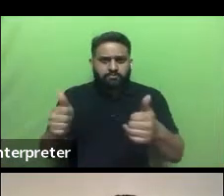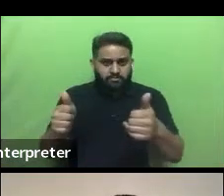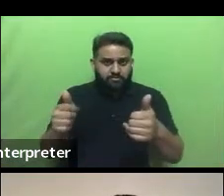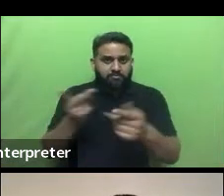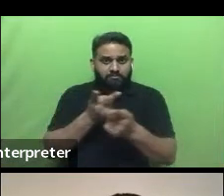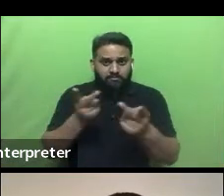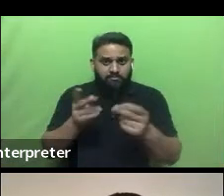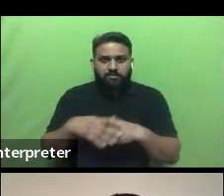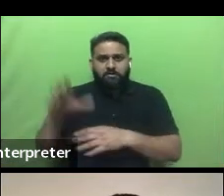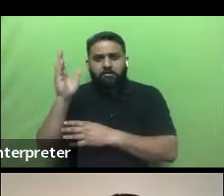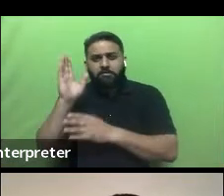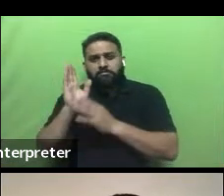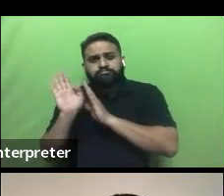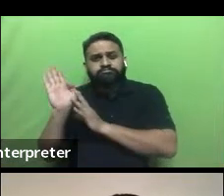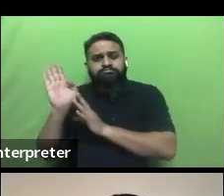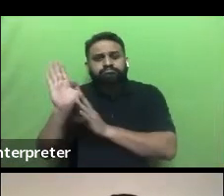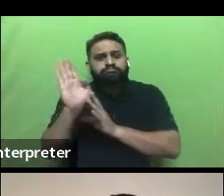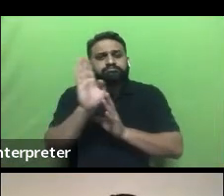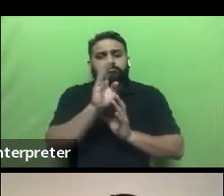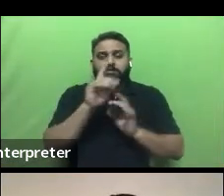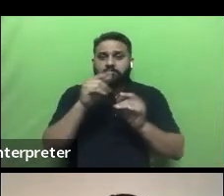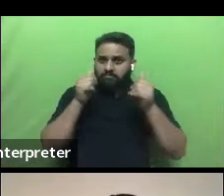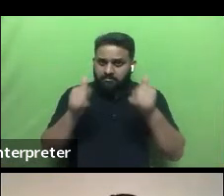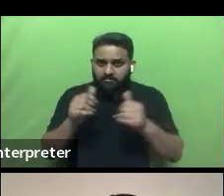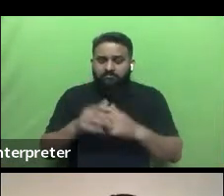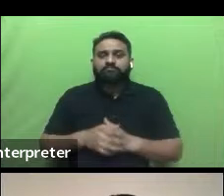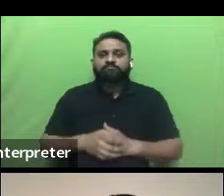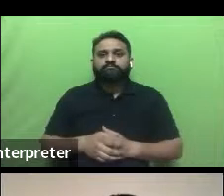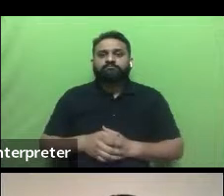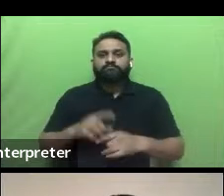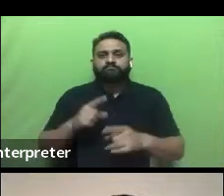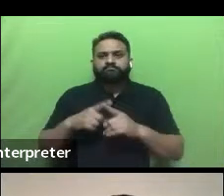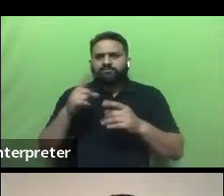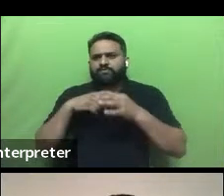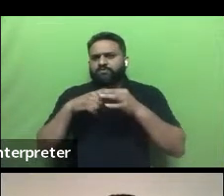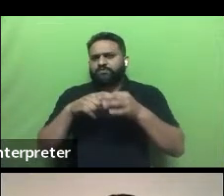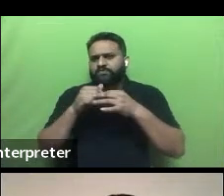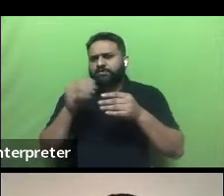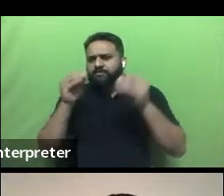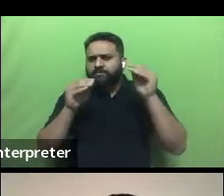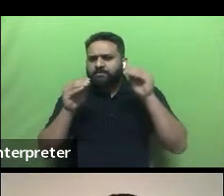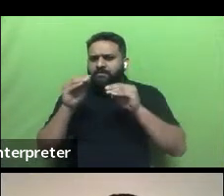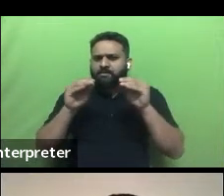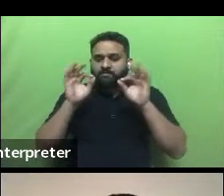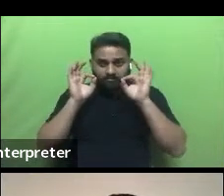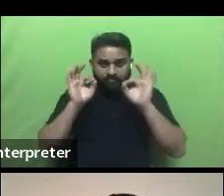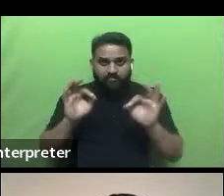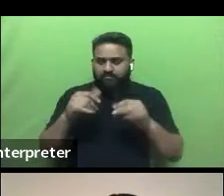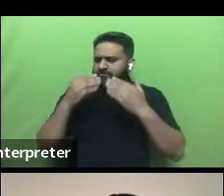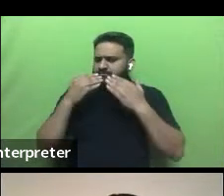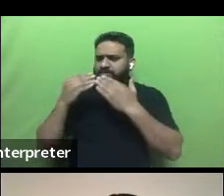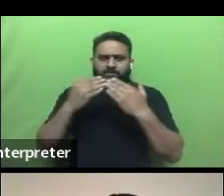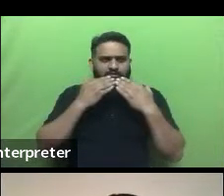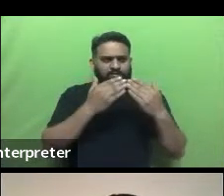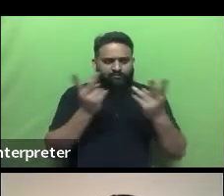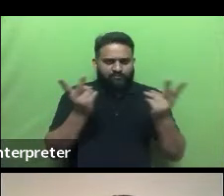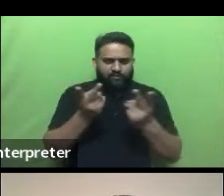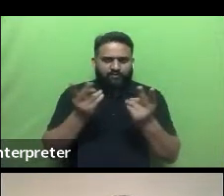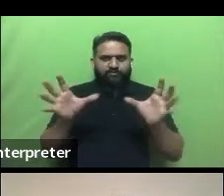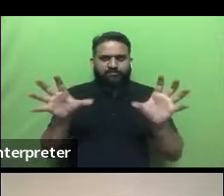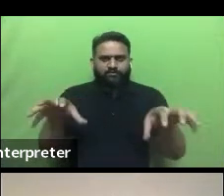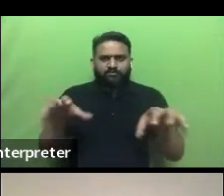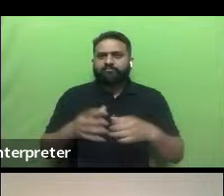so well, and also fielding the questions well. Thank you so much.